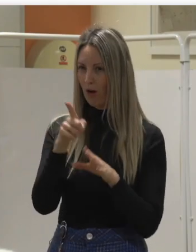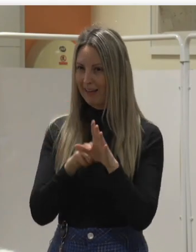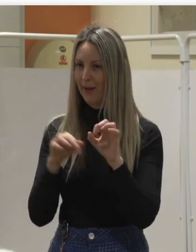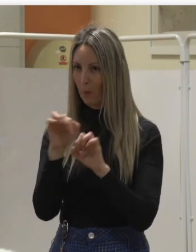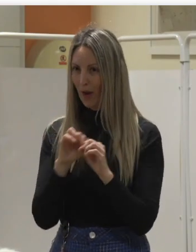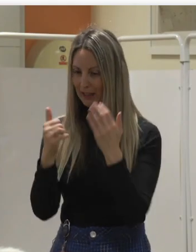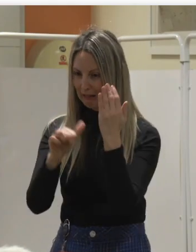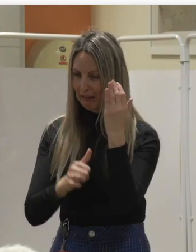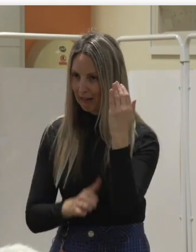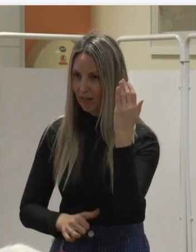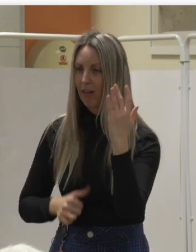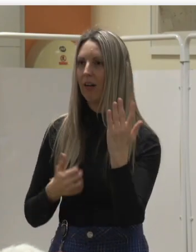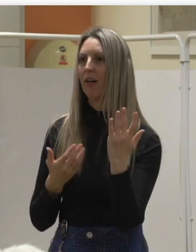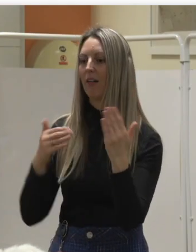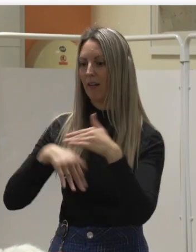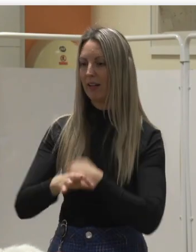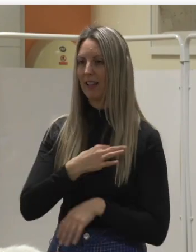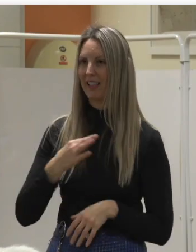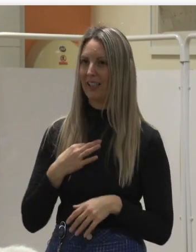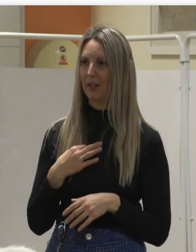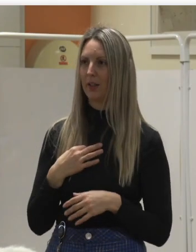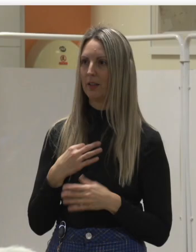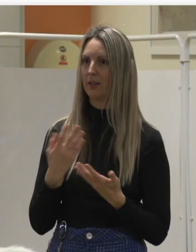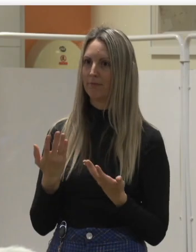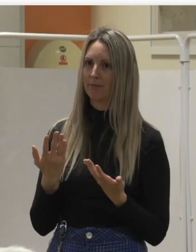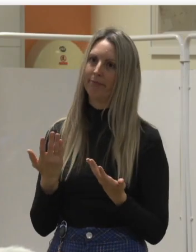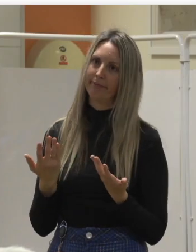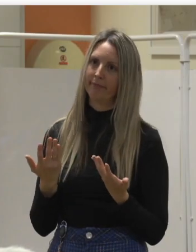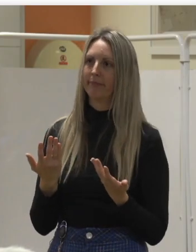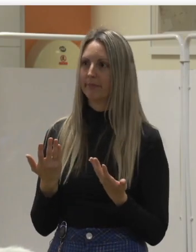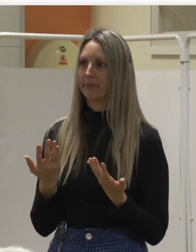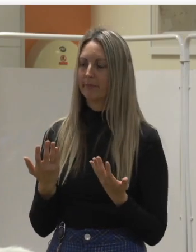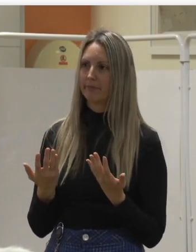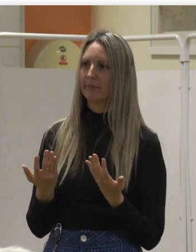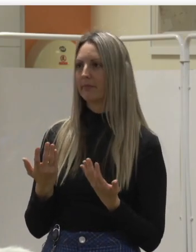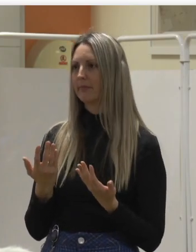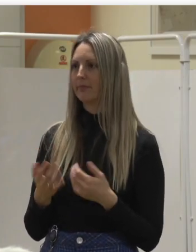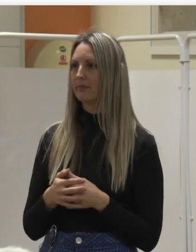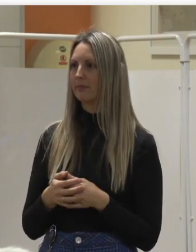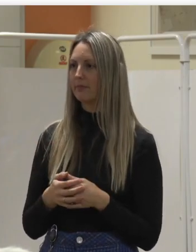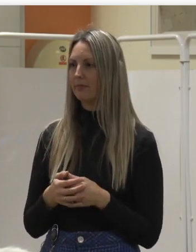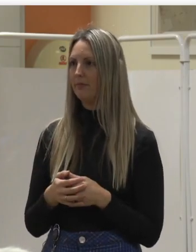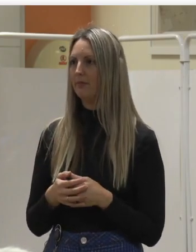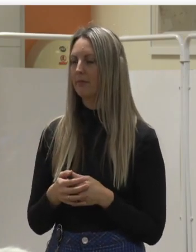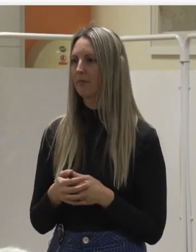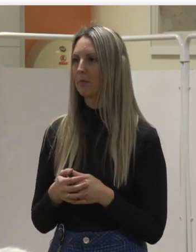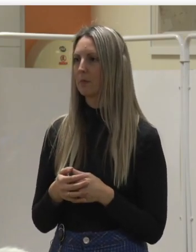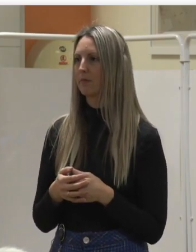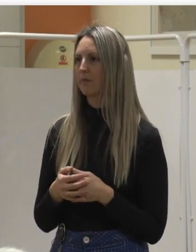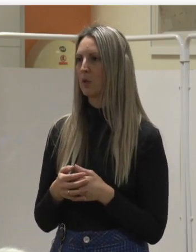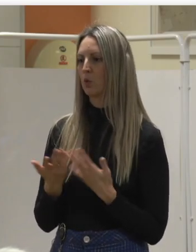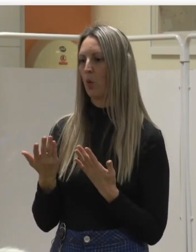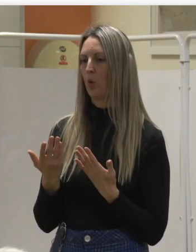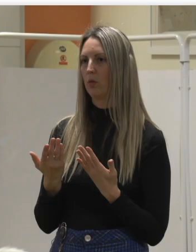time, huge cost in the acute perspective. So what are the levers from system